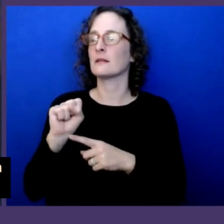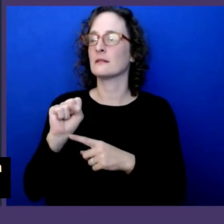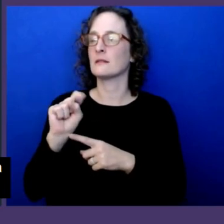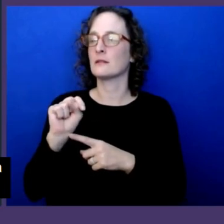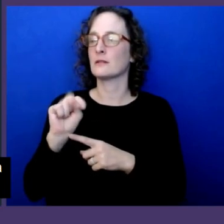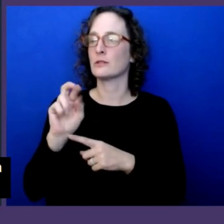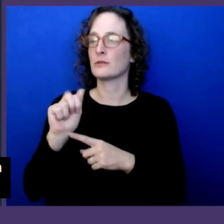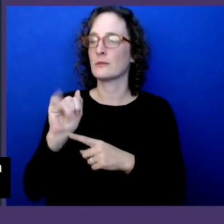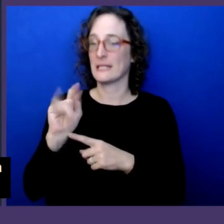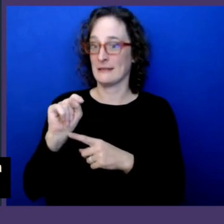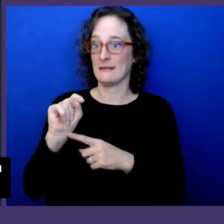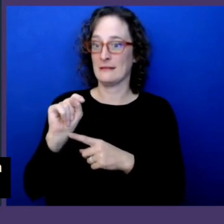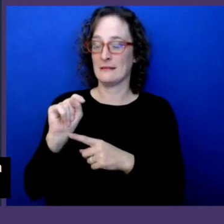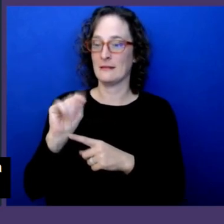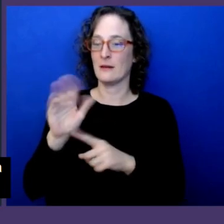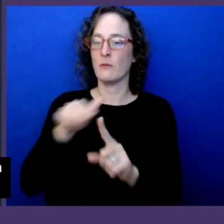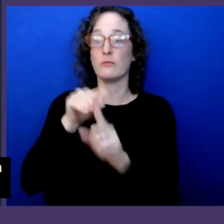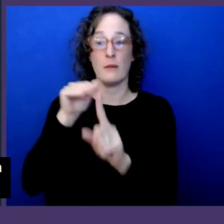for